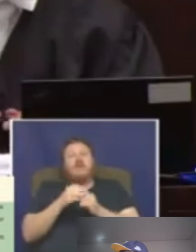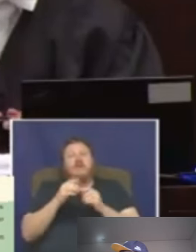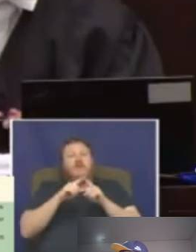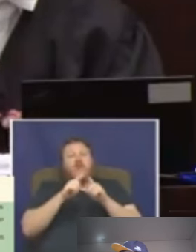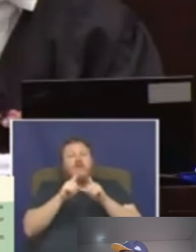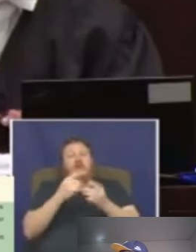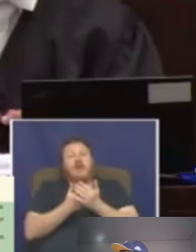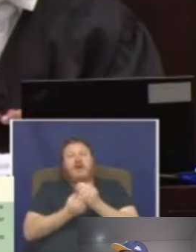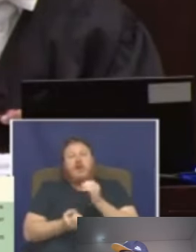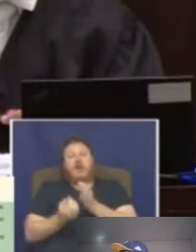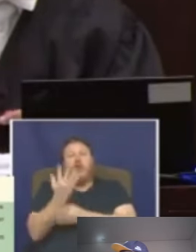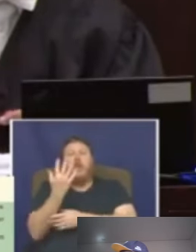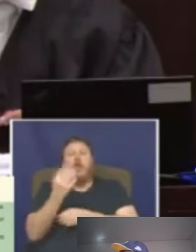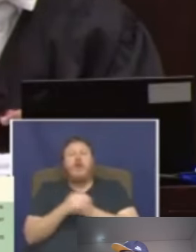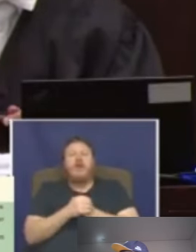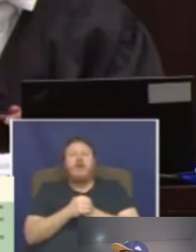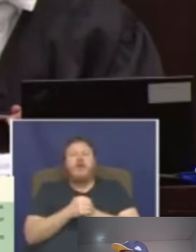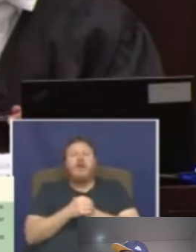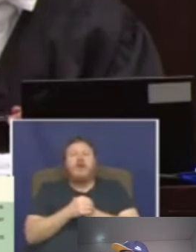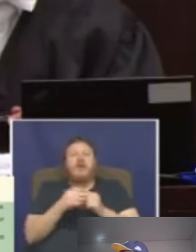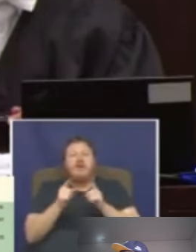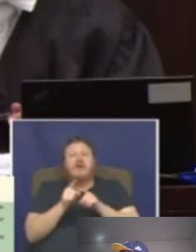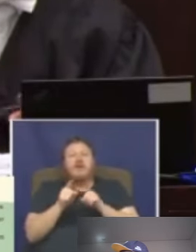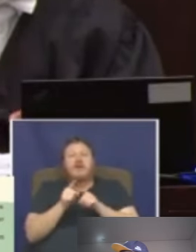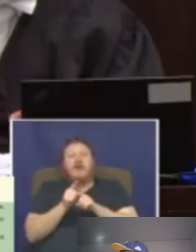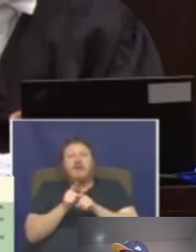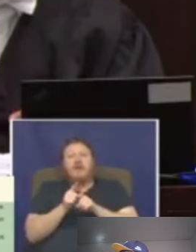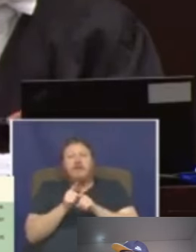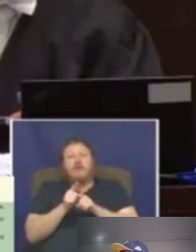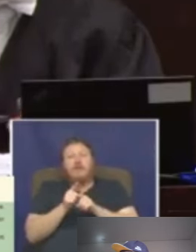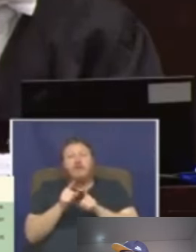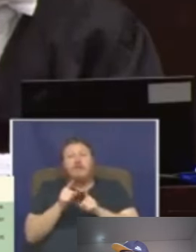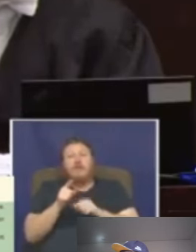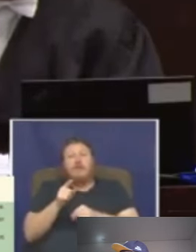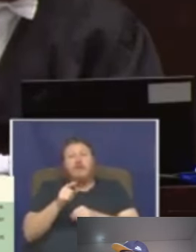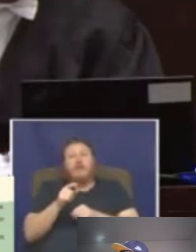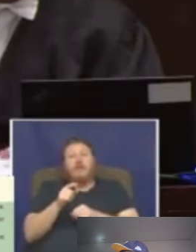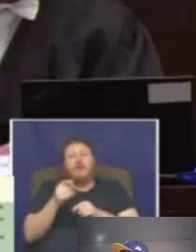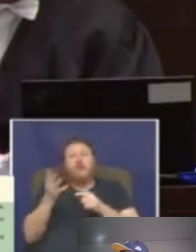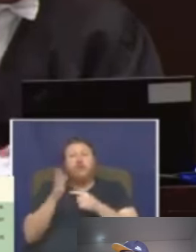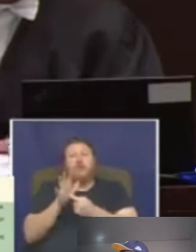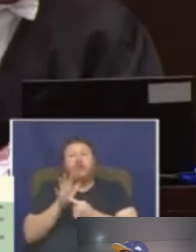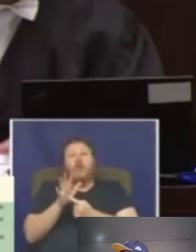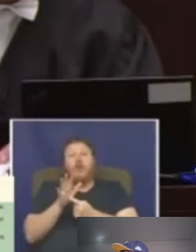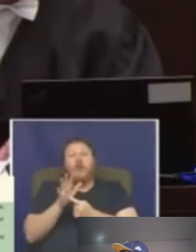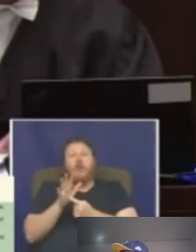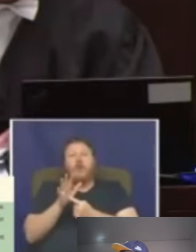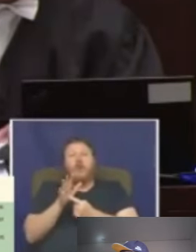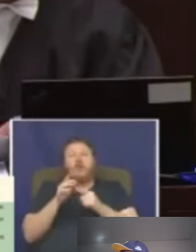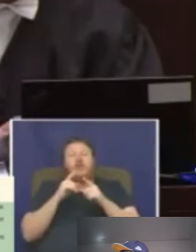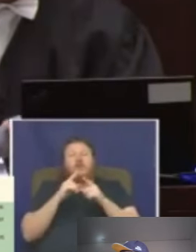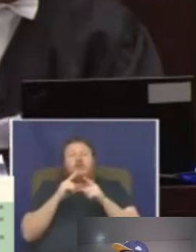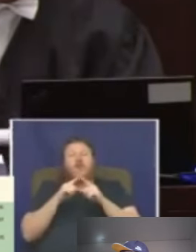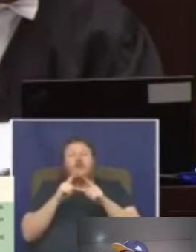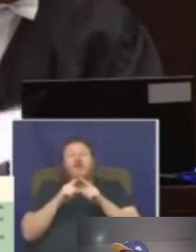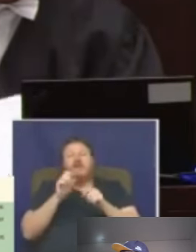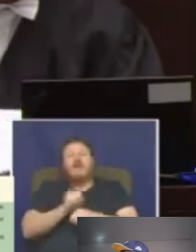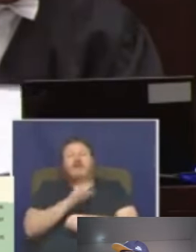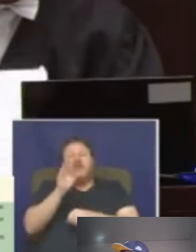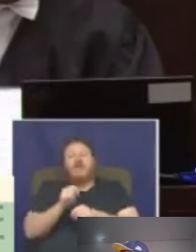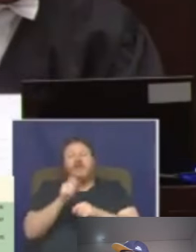the ability of such diverse constituents to overcome the most overwhelming odds is a trait that has come to define generations of South Africans throughout